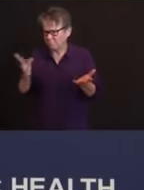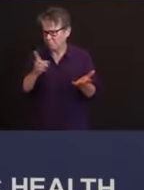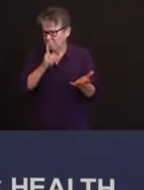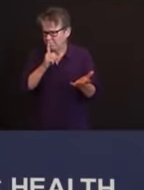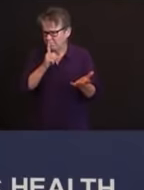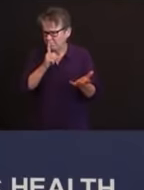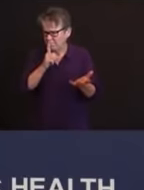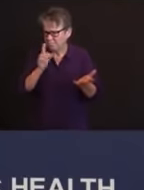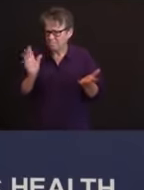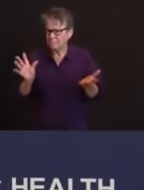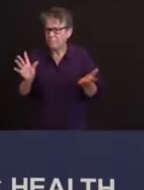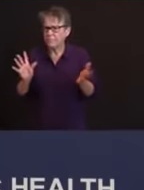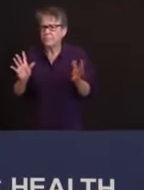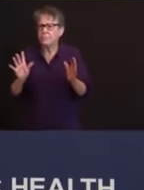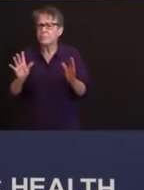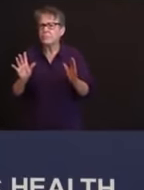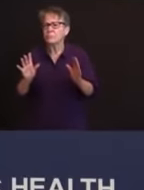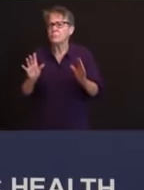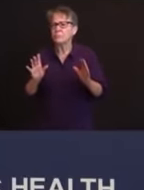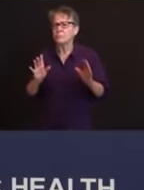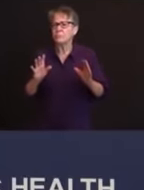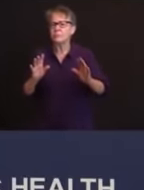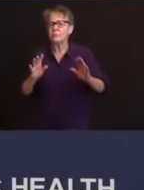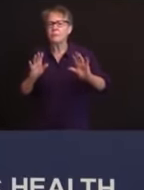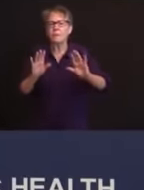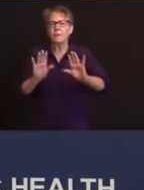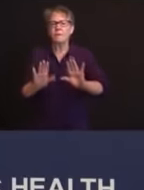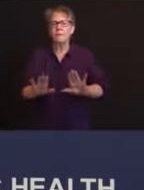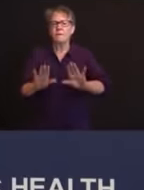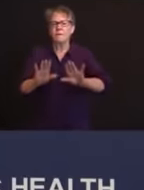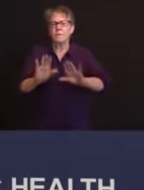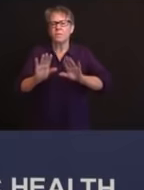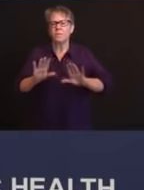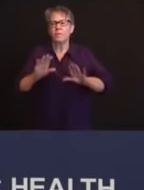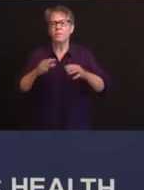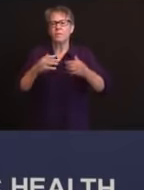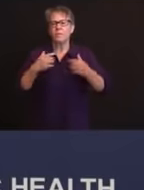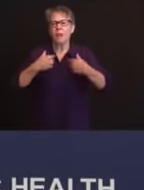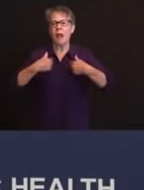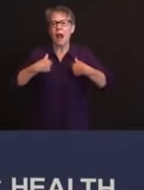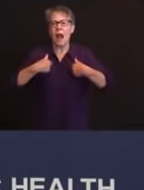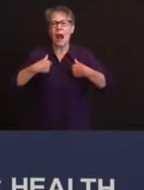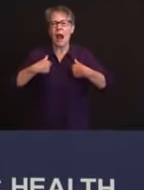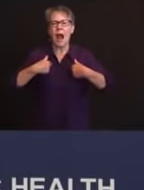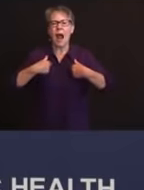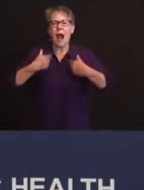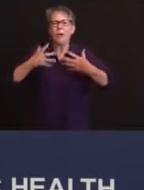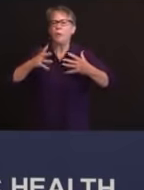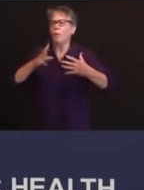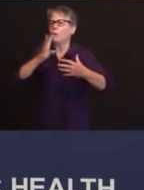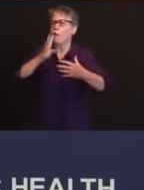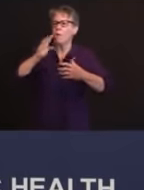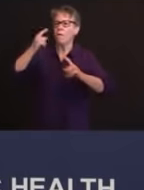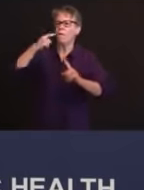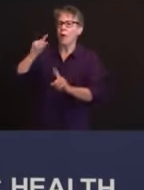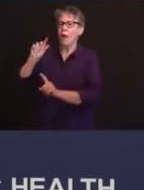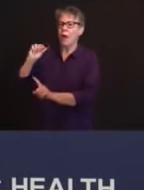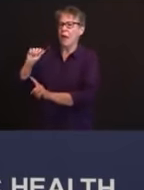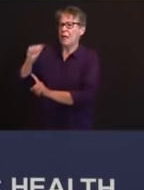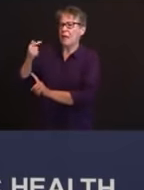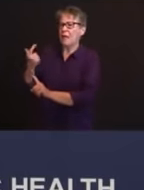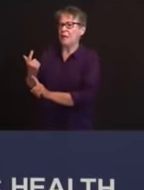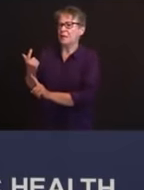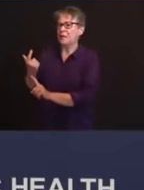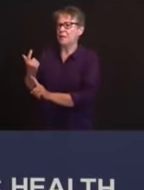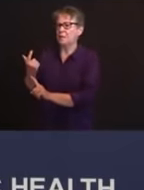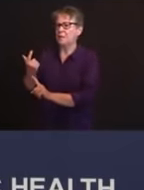Listen, I don't want to speak for the Attorney General, but we stand for opening up democracy, and wherever we can,